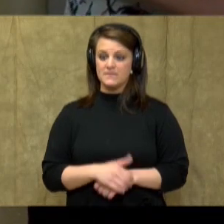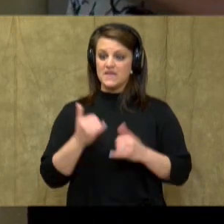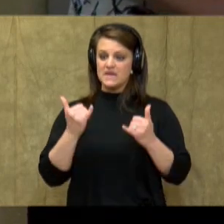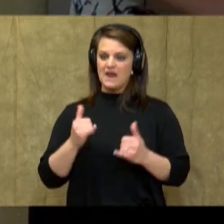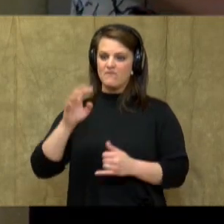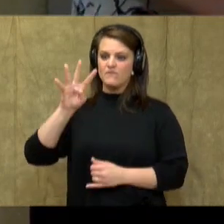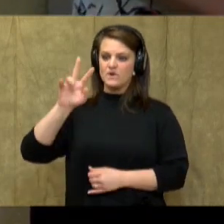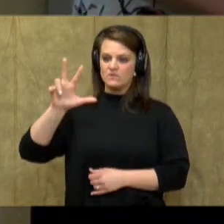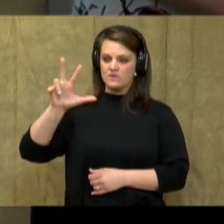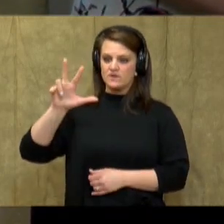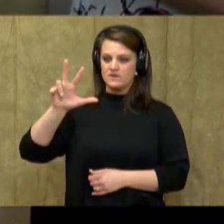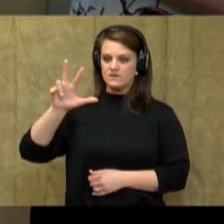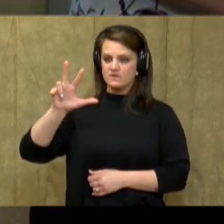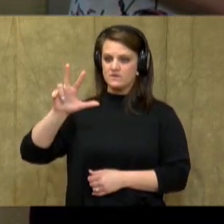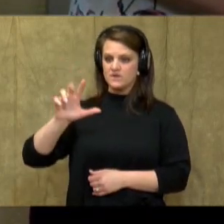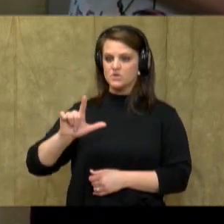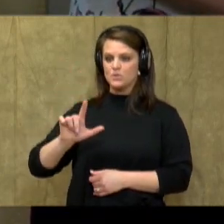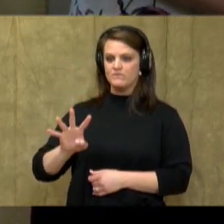Now, 43